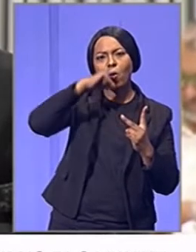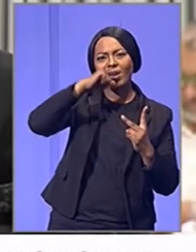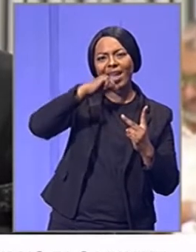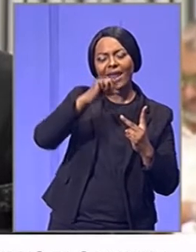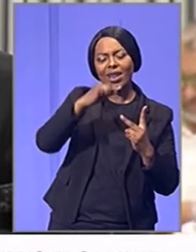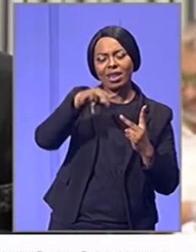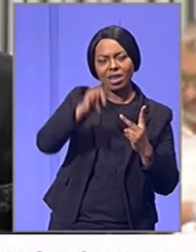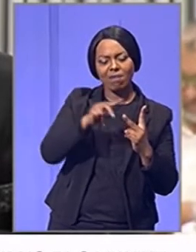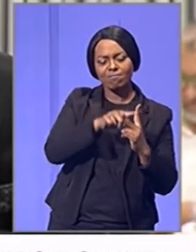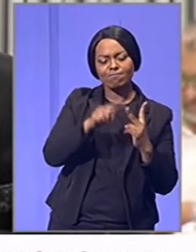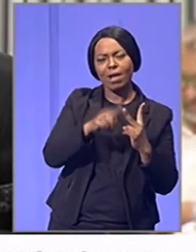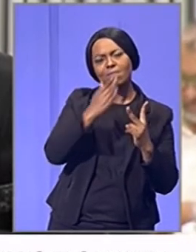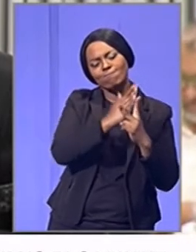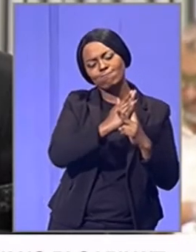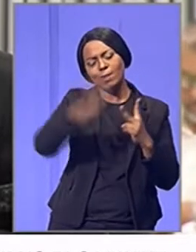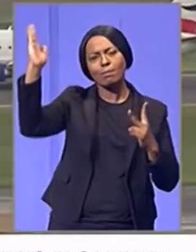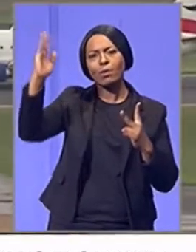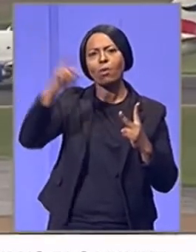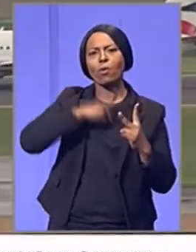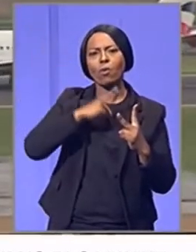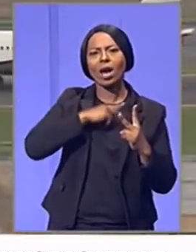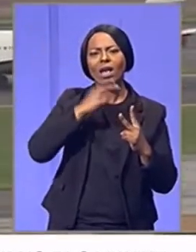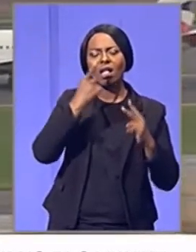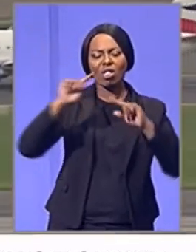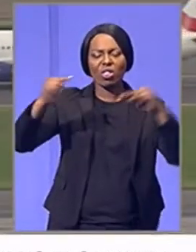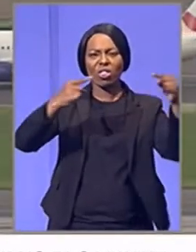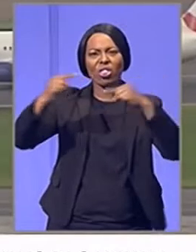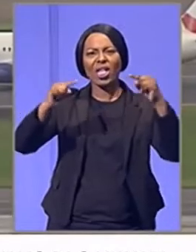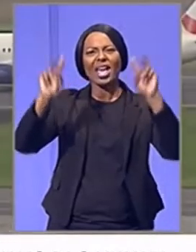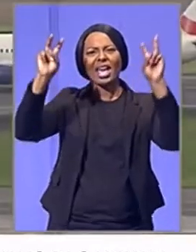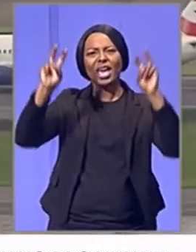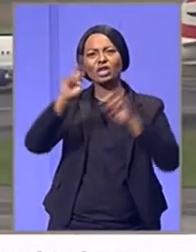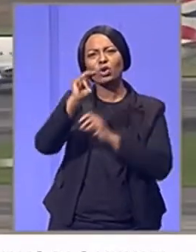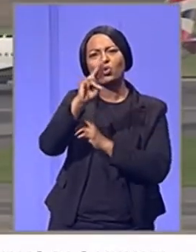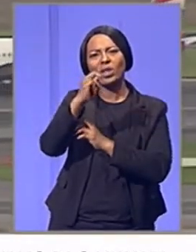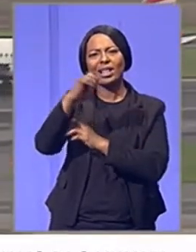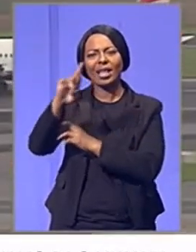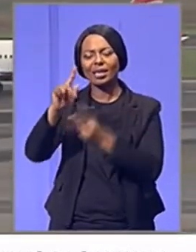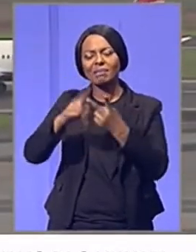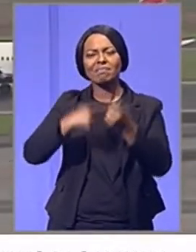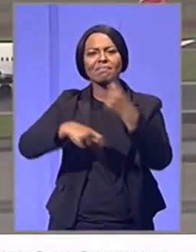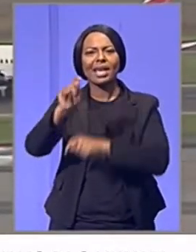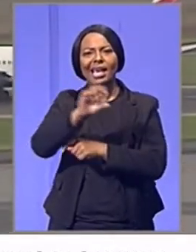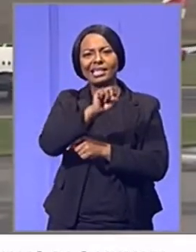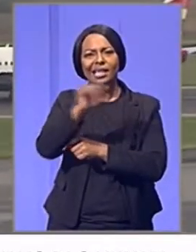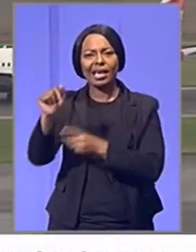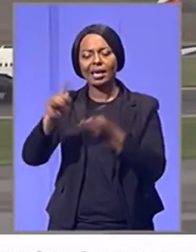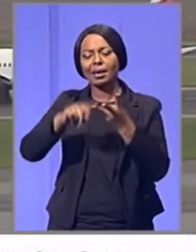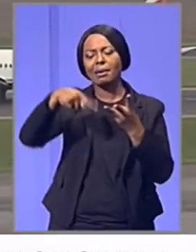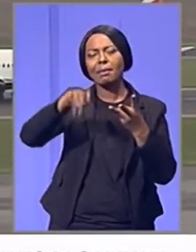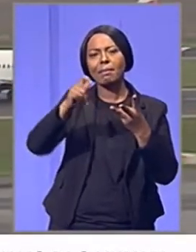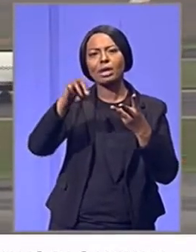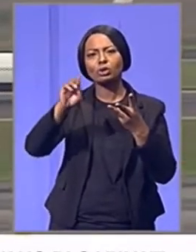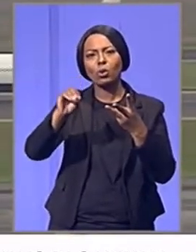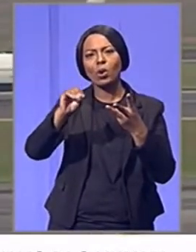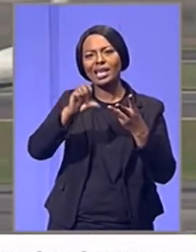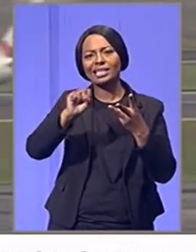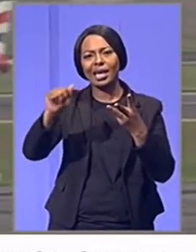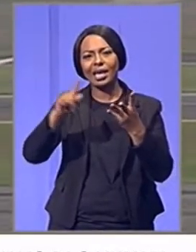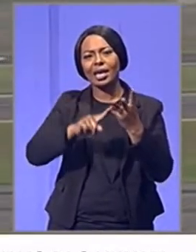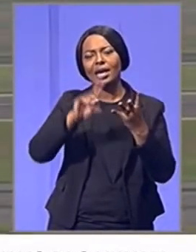se atlanegise tumelano ka ga nuclear, go rekisiwa ga difofane tsa SAA, Petro SA le Denel Asia